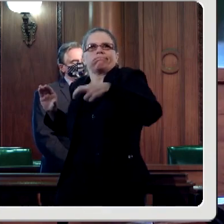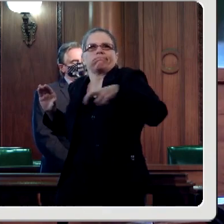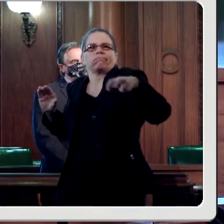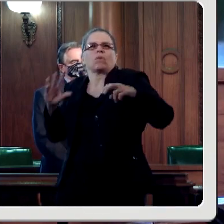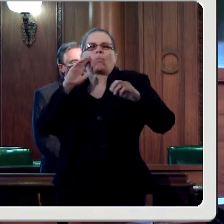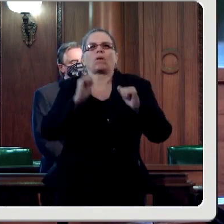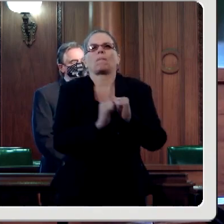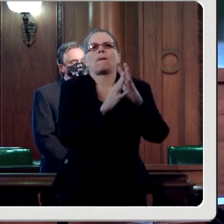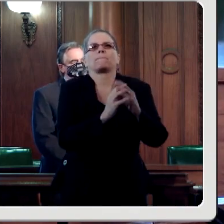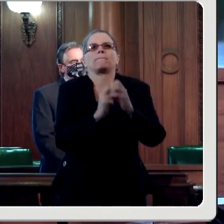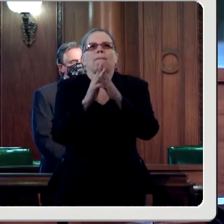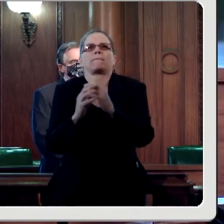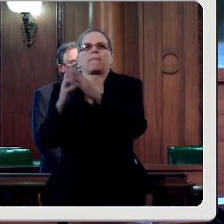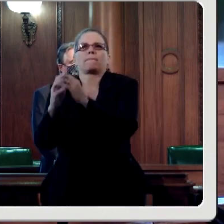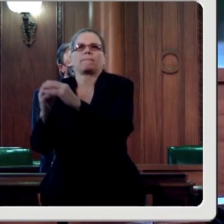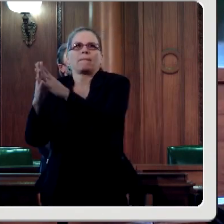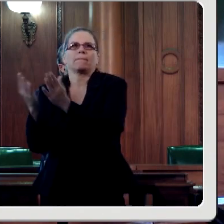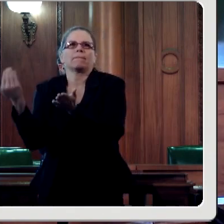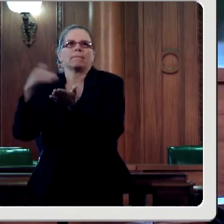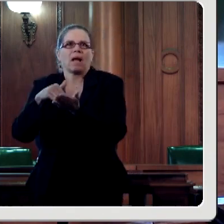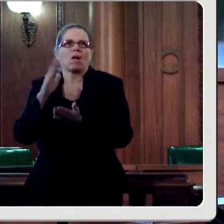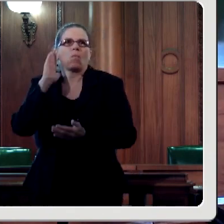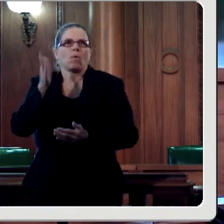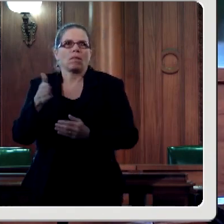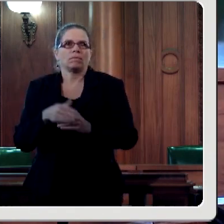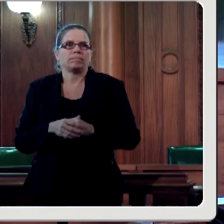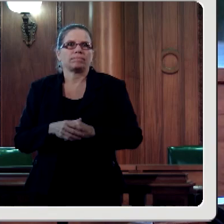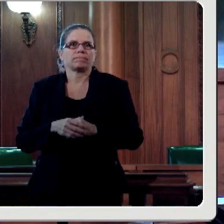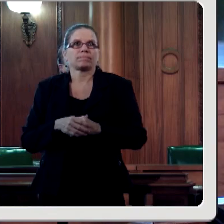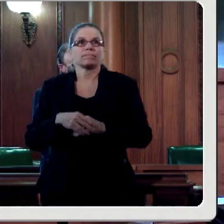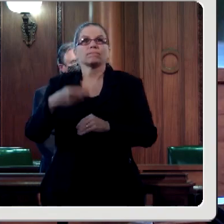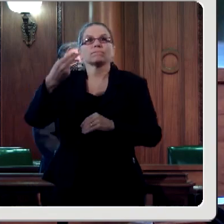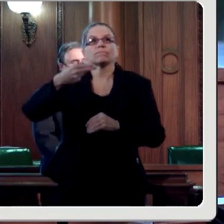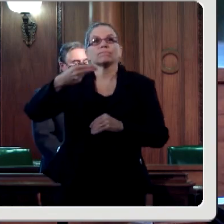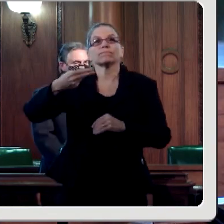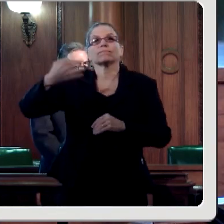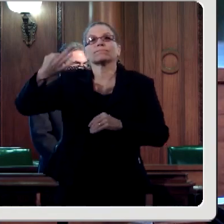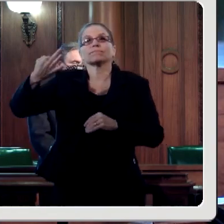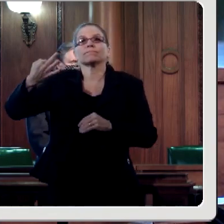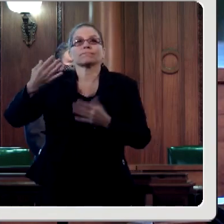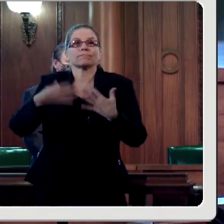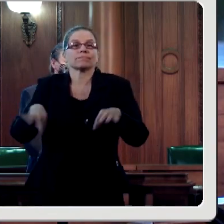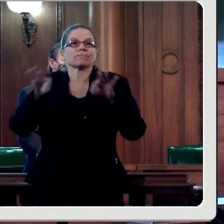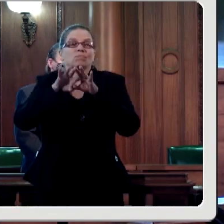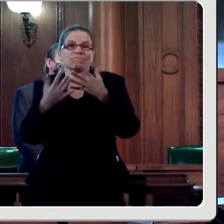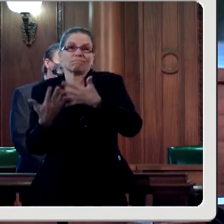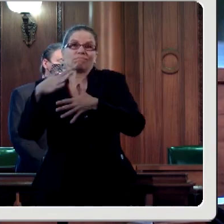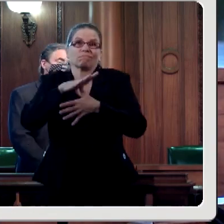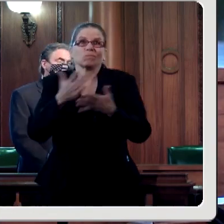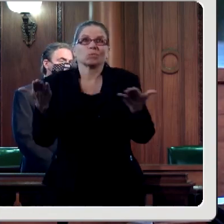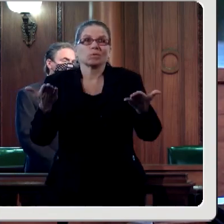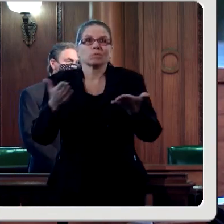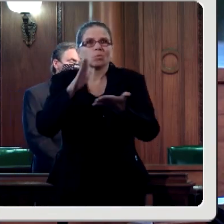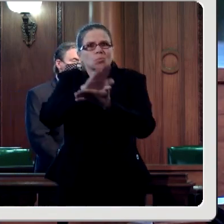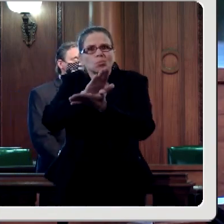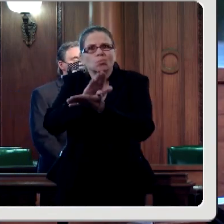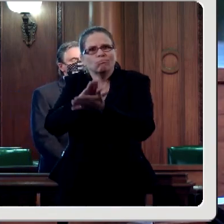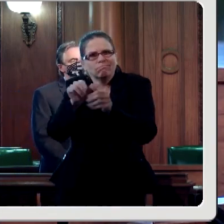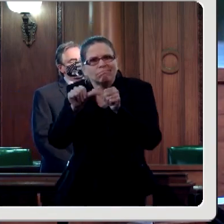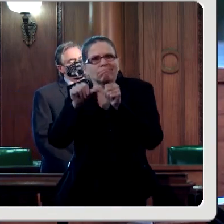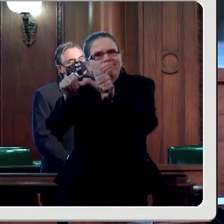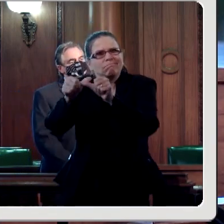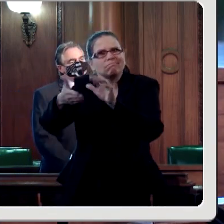was keeping teaching and learning going. We're a teaching and learning organization, and we've been able to do that. So we're back up online today as we